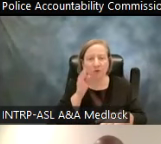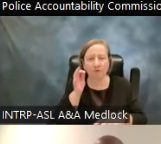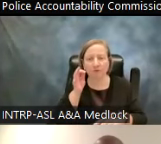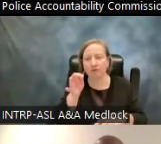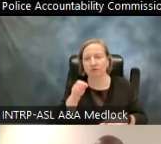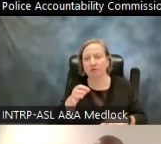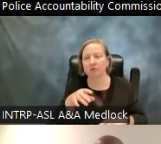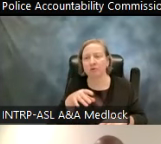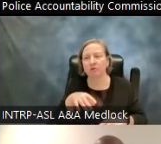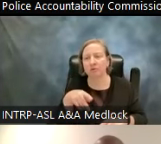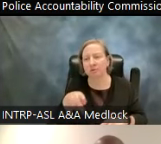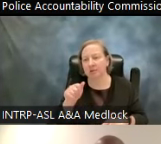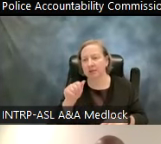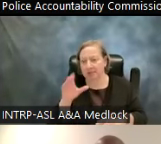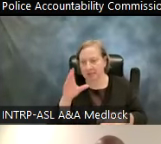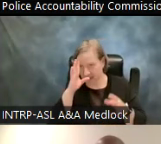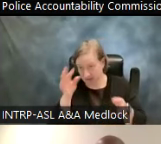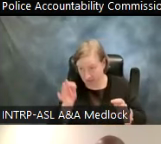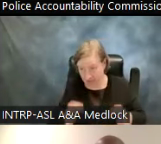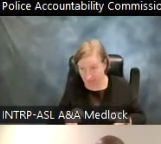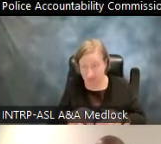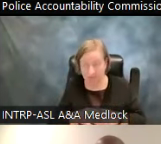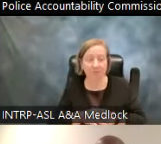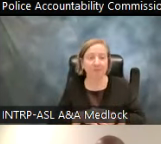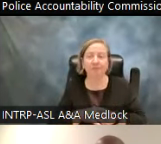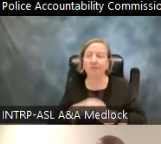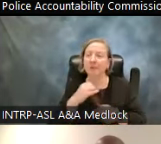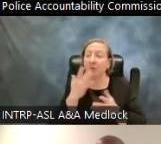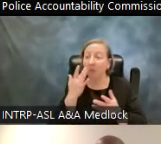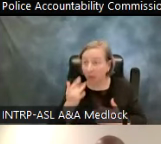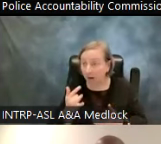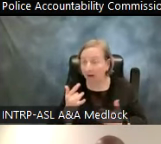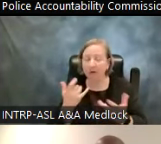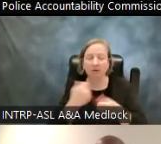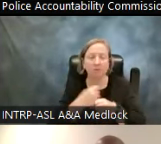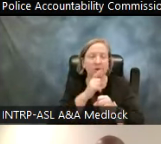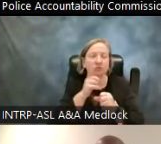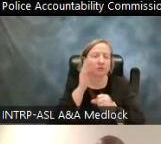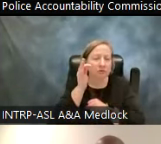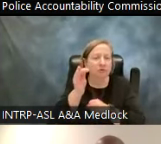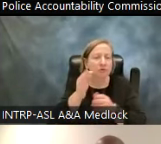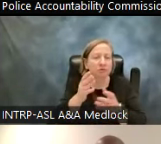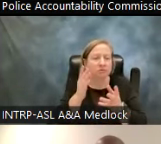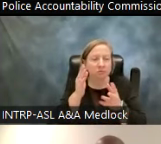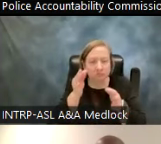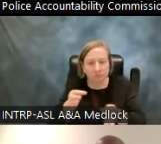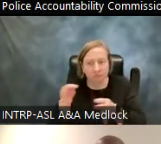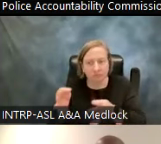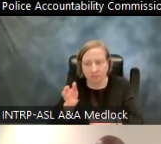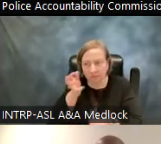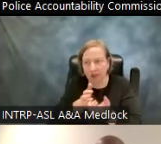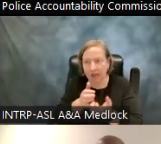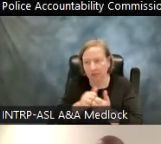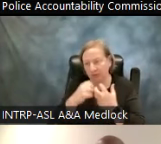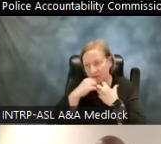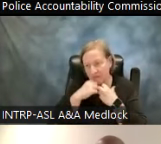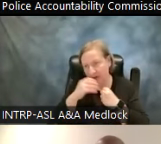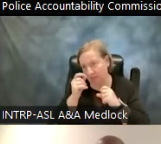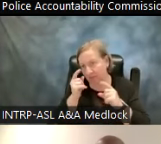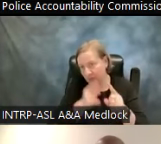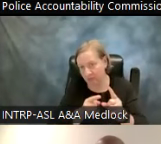PAC decisions to ensure that all future decisions align with the values and